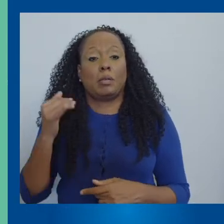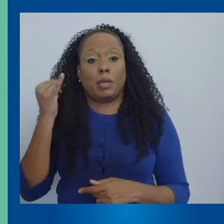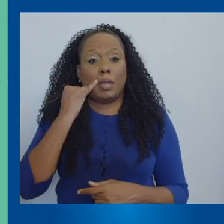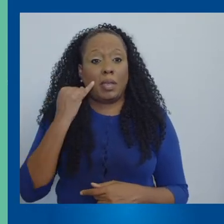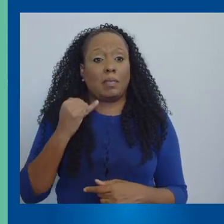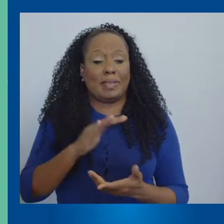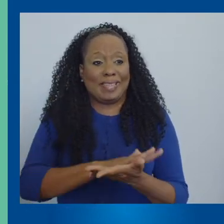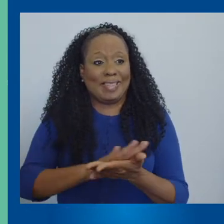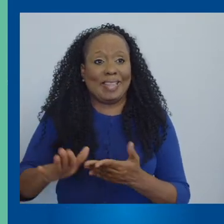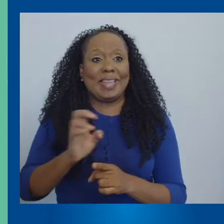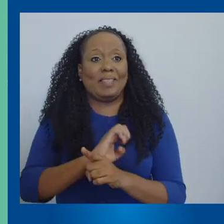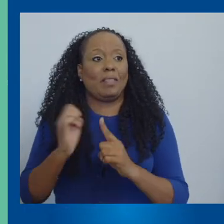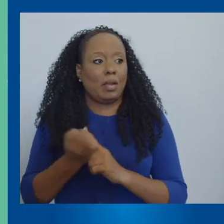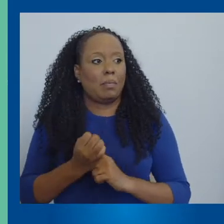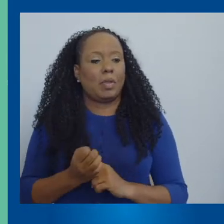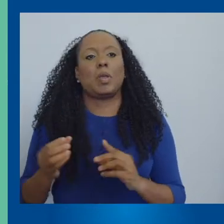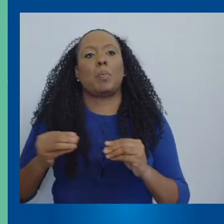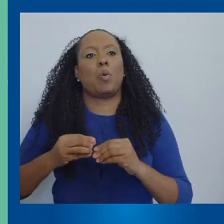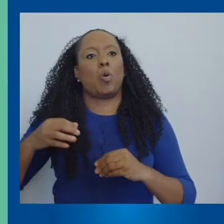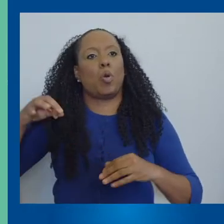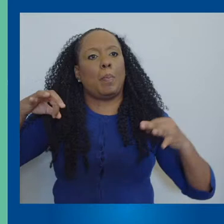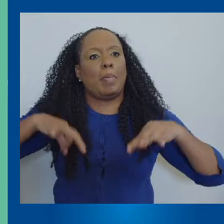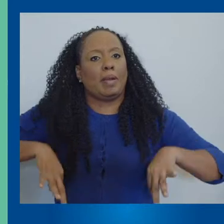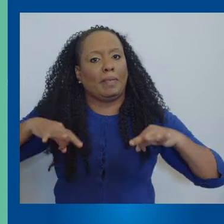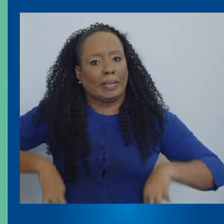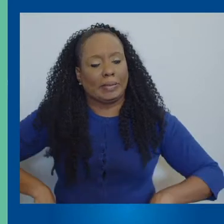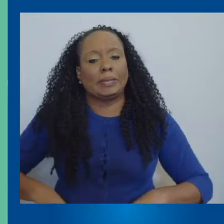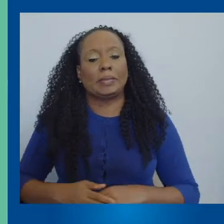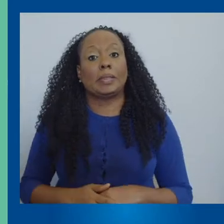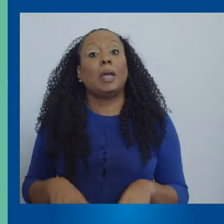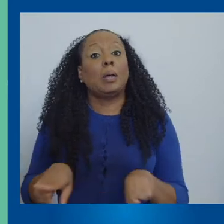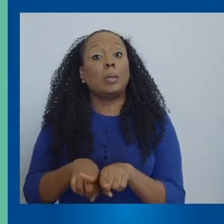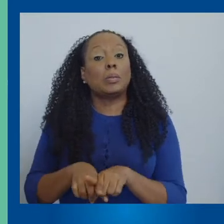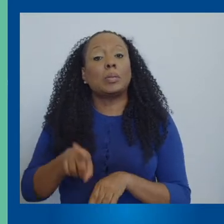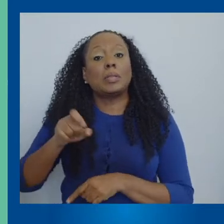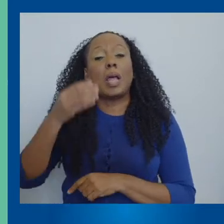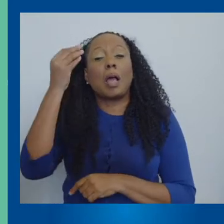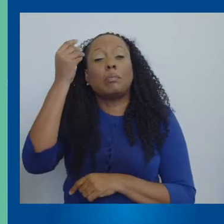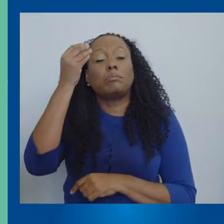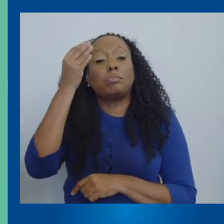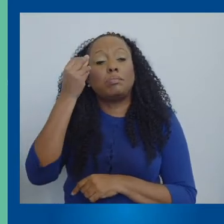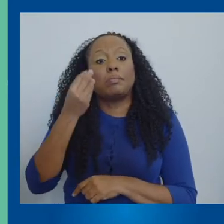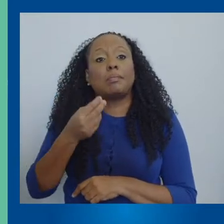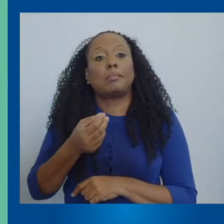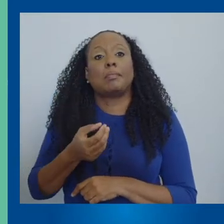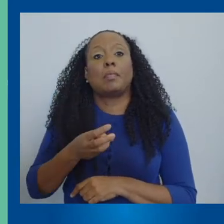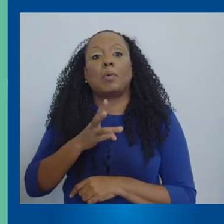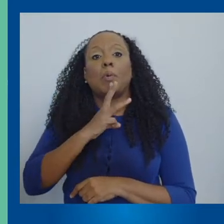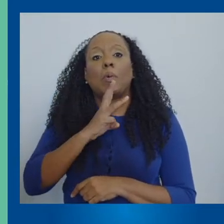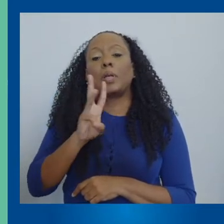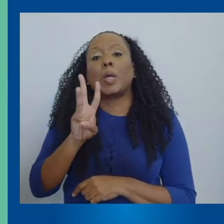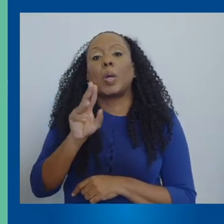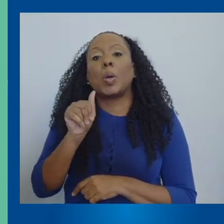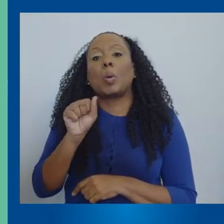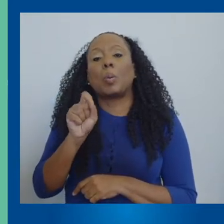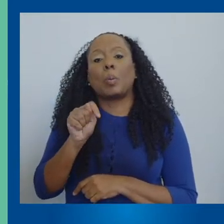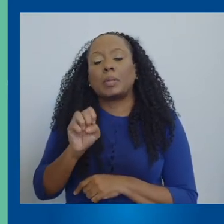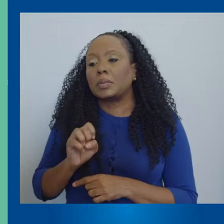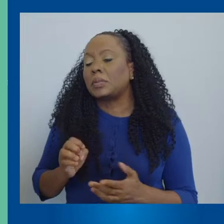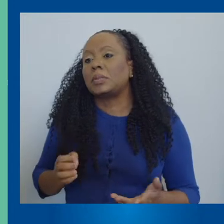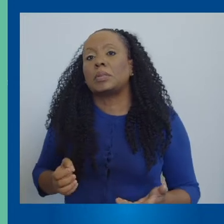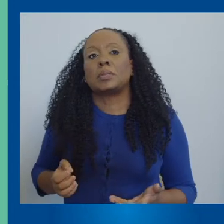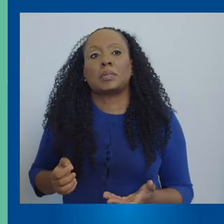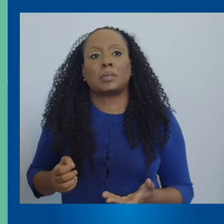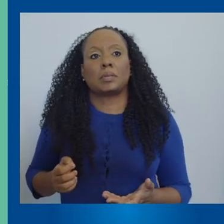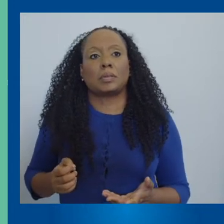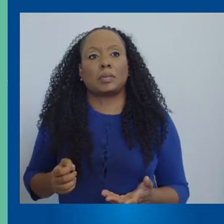around. And I think it's also important to think about in terms of waterways that these are really